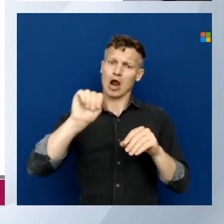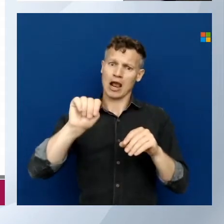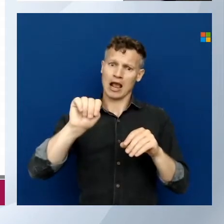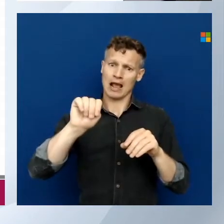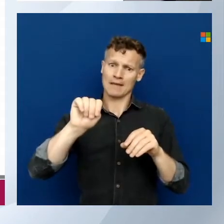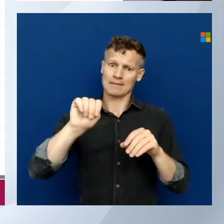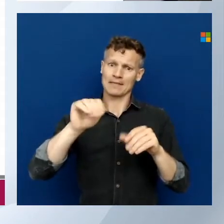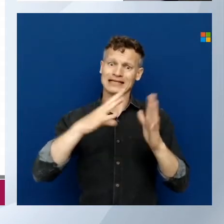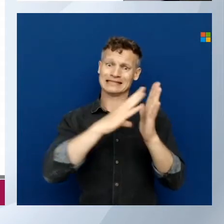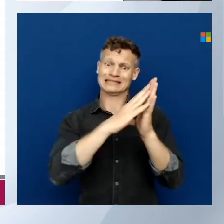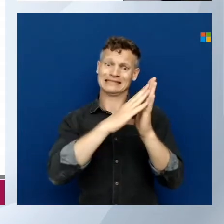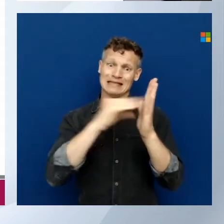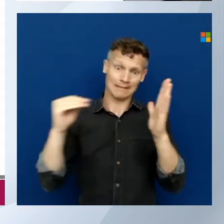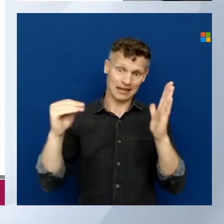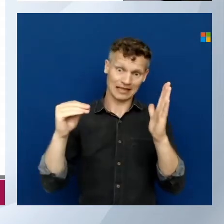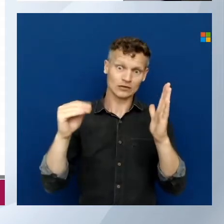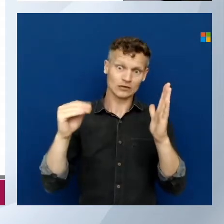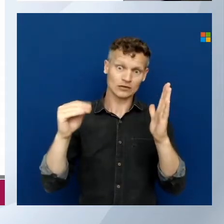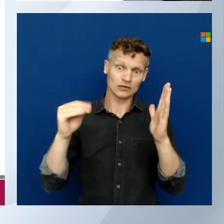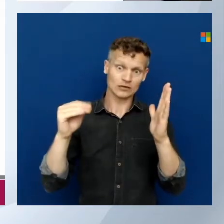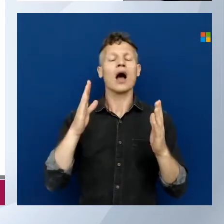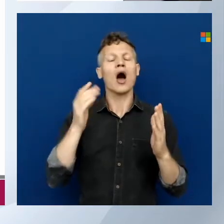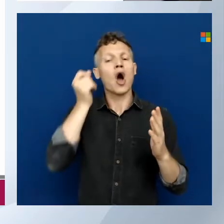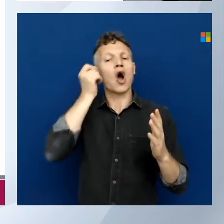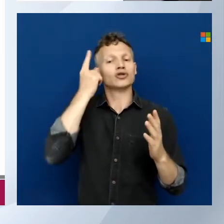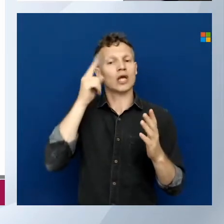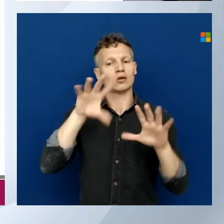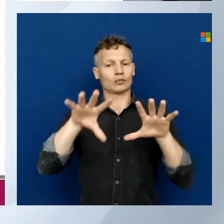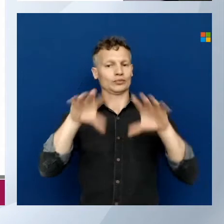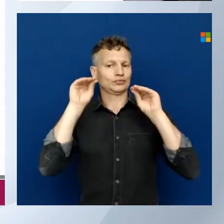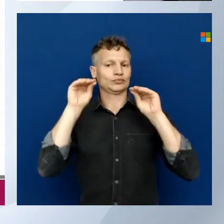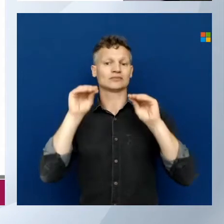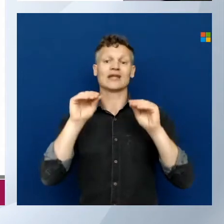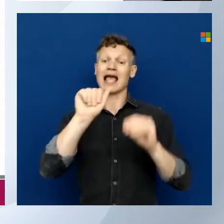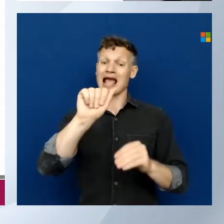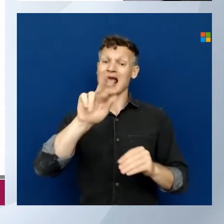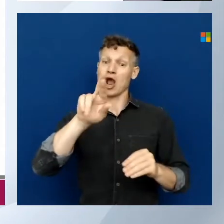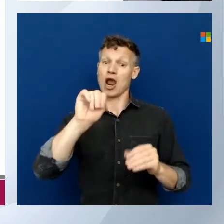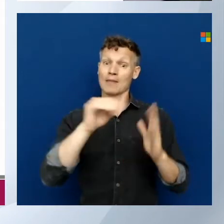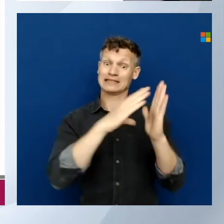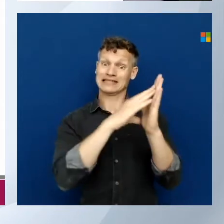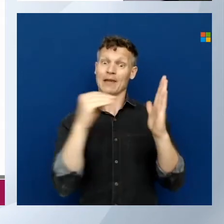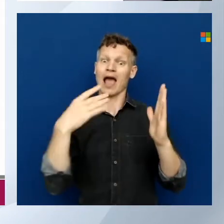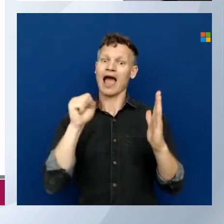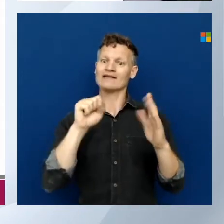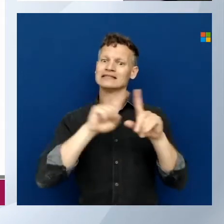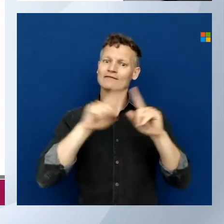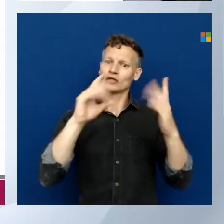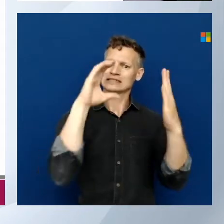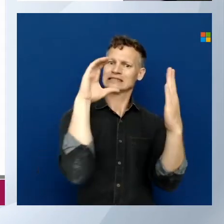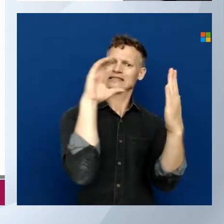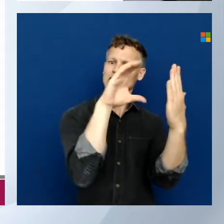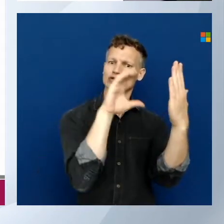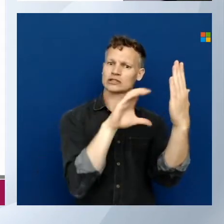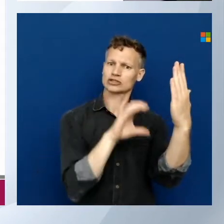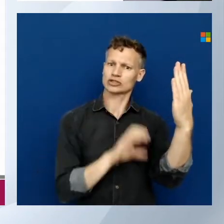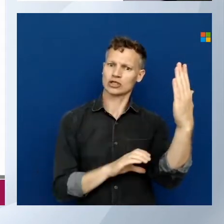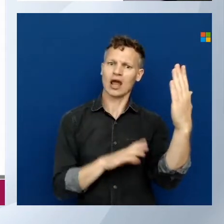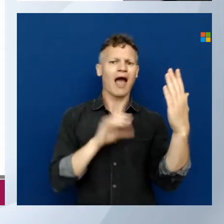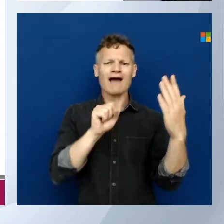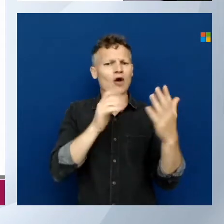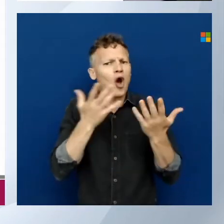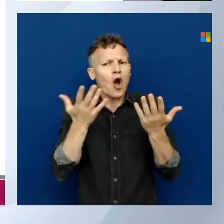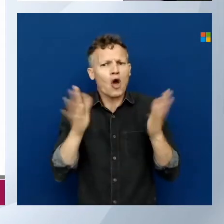ARM template consists of predefined sections, so to speak. First of all, there is schema, which